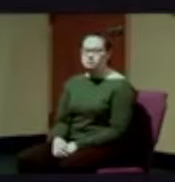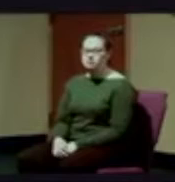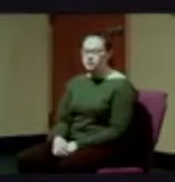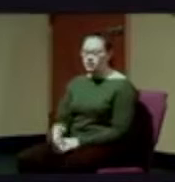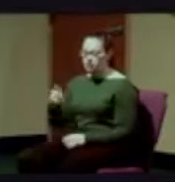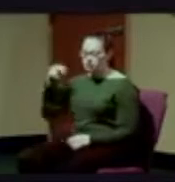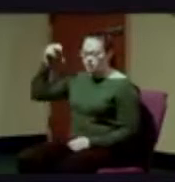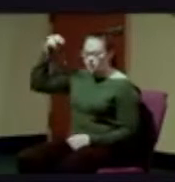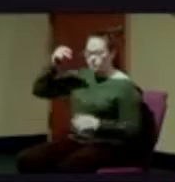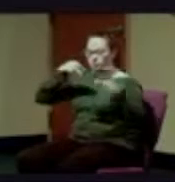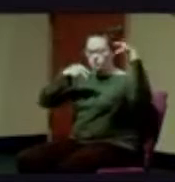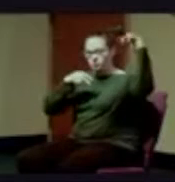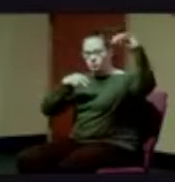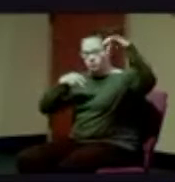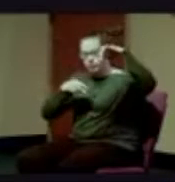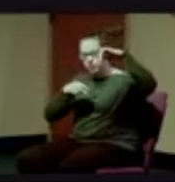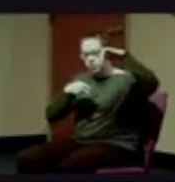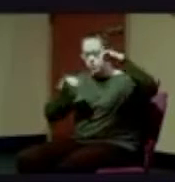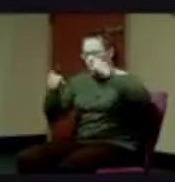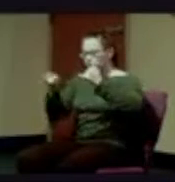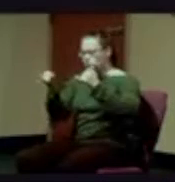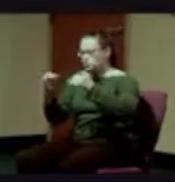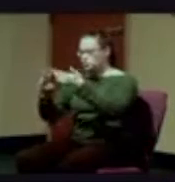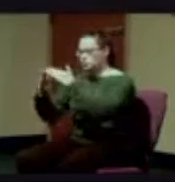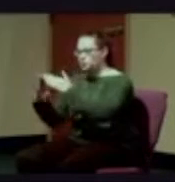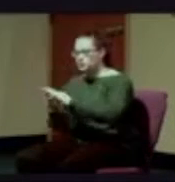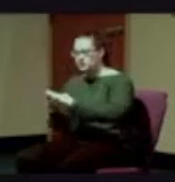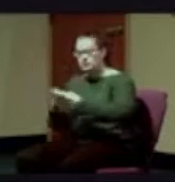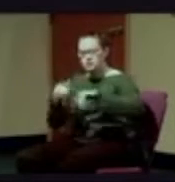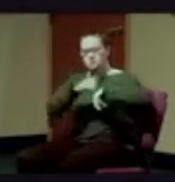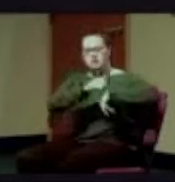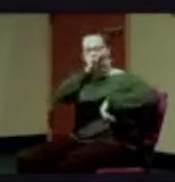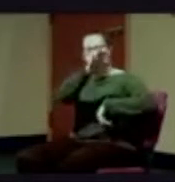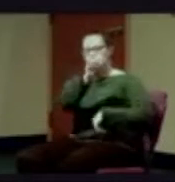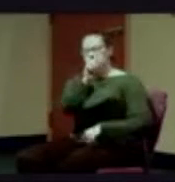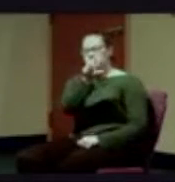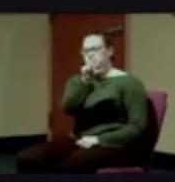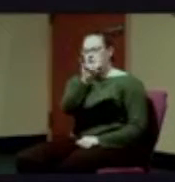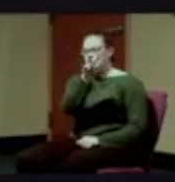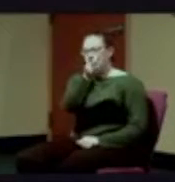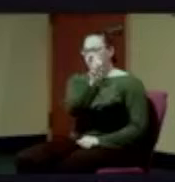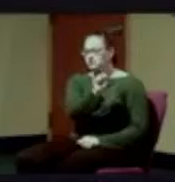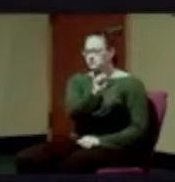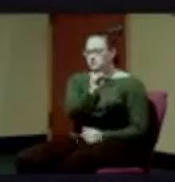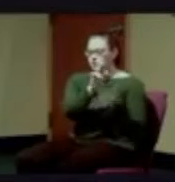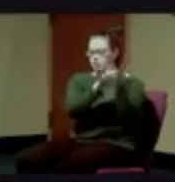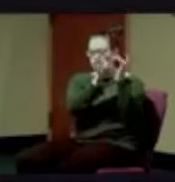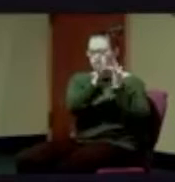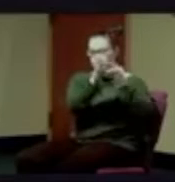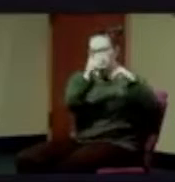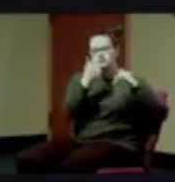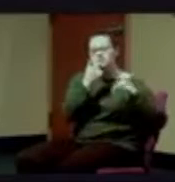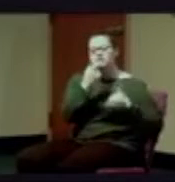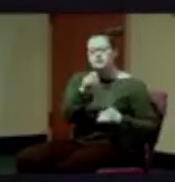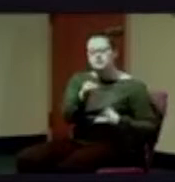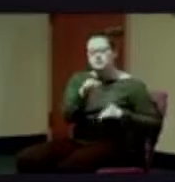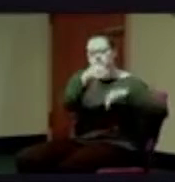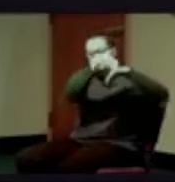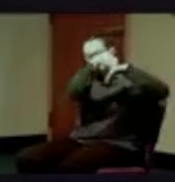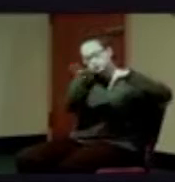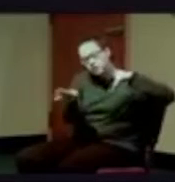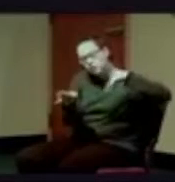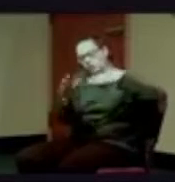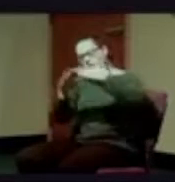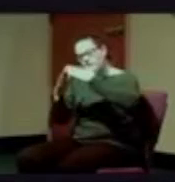As they approached Jerusalem and came to Bethphage on the Mount of Olives, Jesus sent two disciples, saying to them, "Go to the village ahead